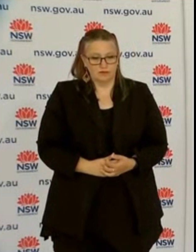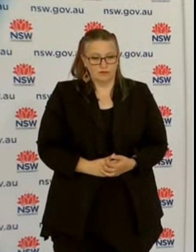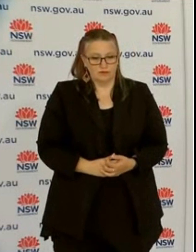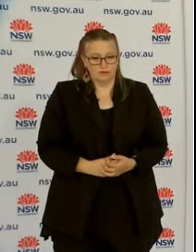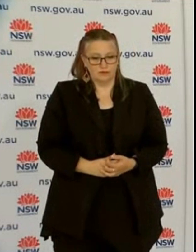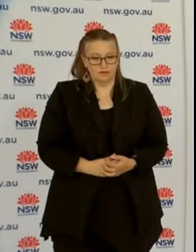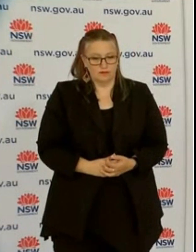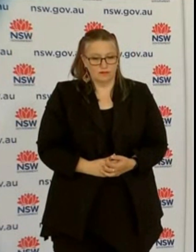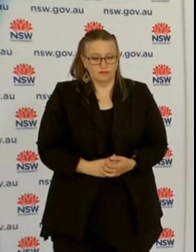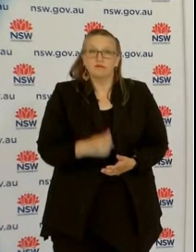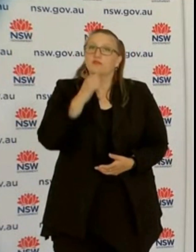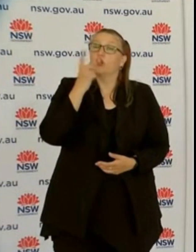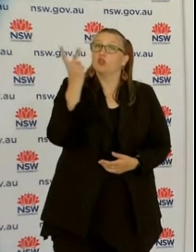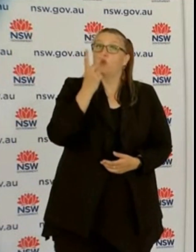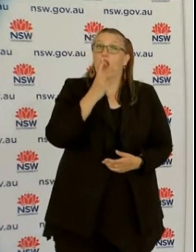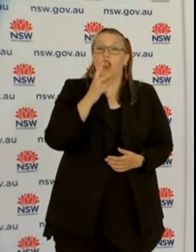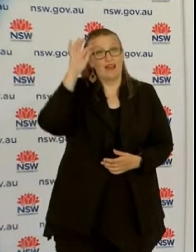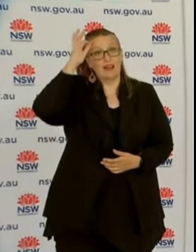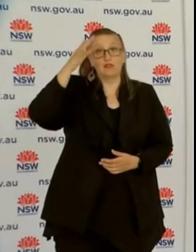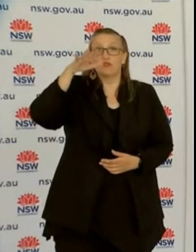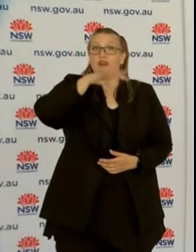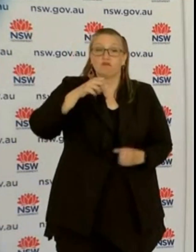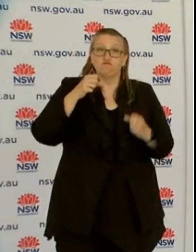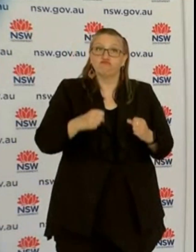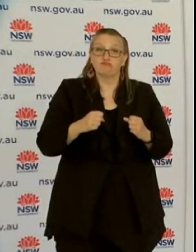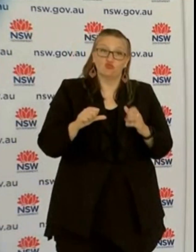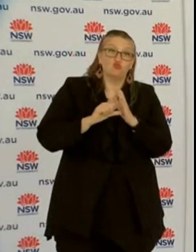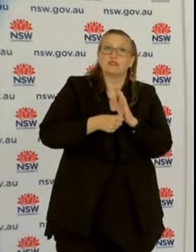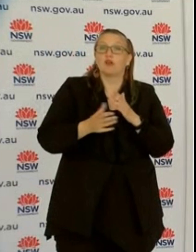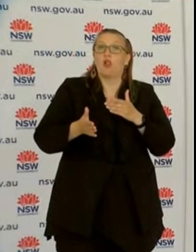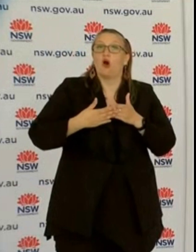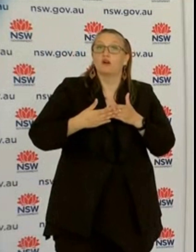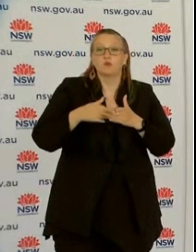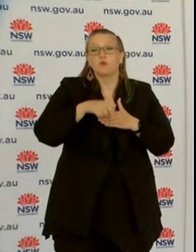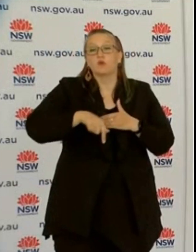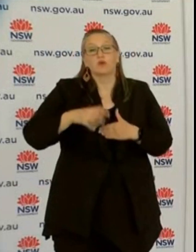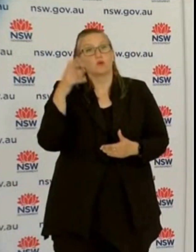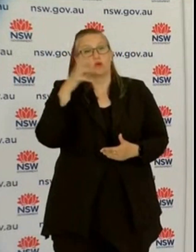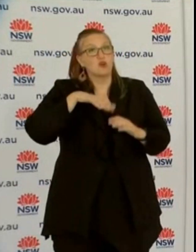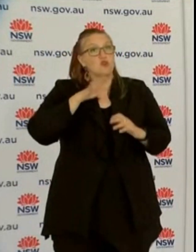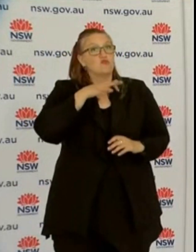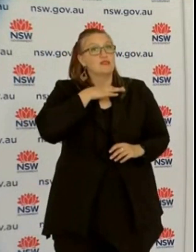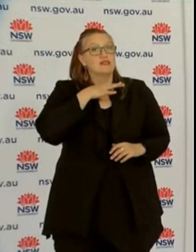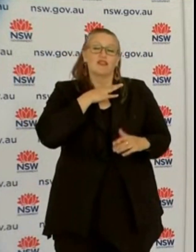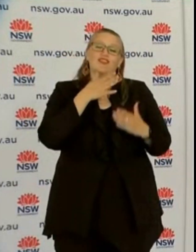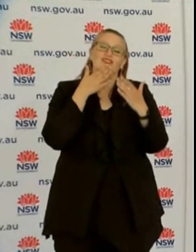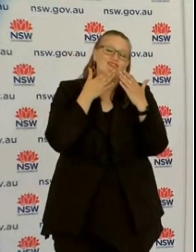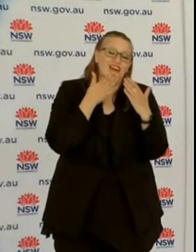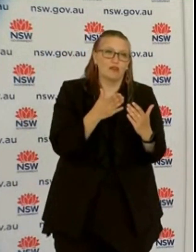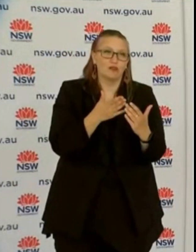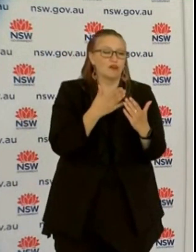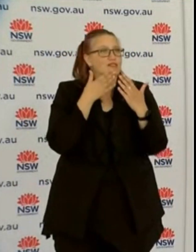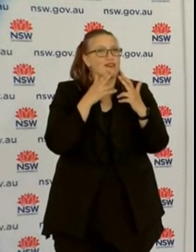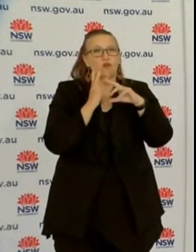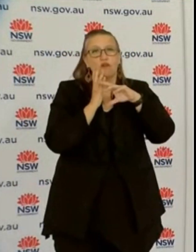residents of those 12 LGAs of concern in particular for coming forward. We're really seeing great vaccination numbers